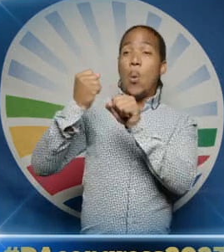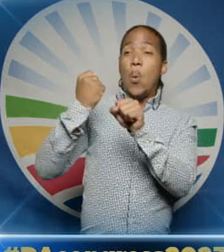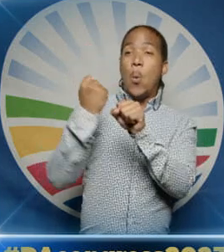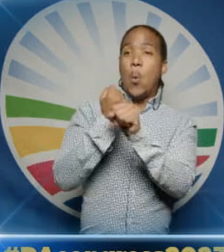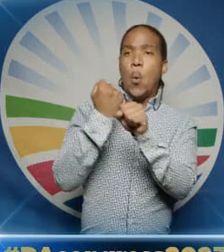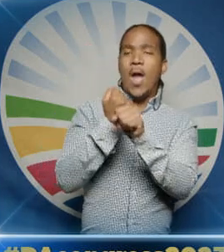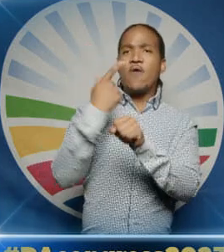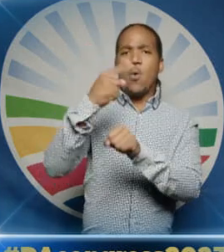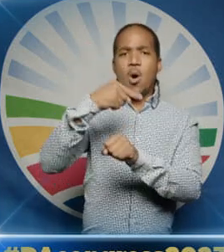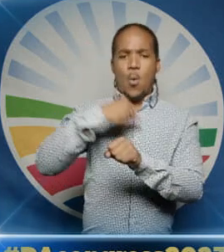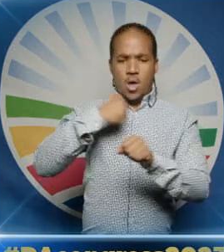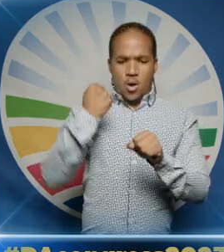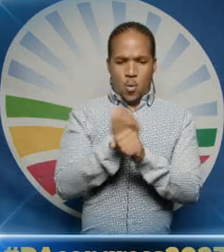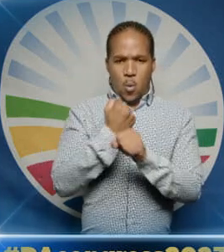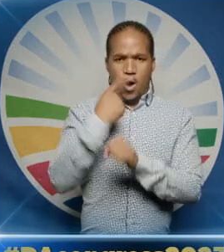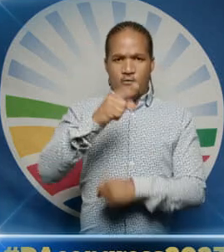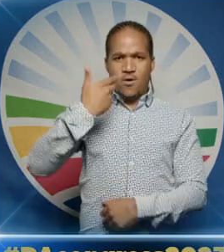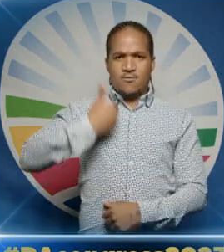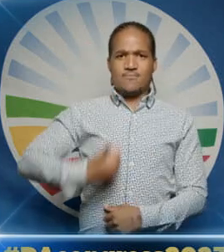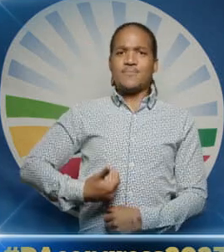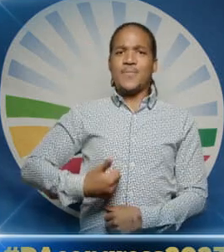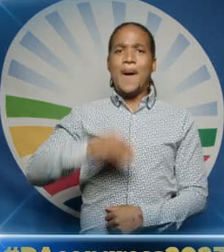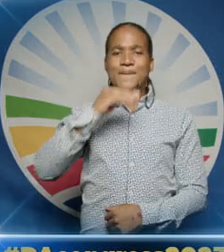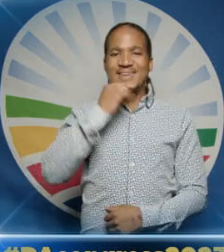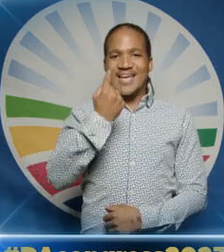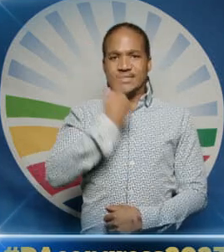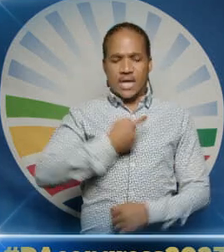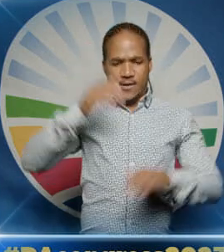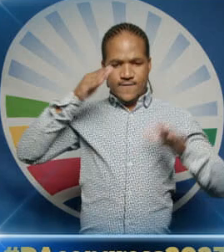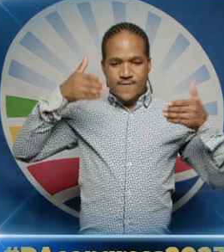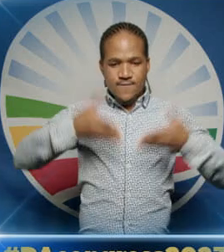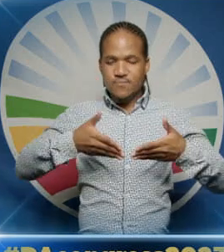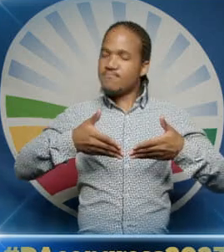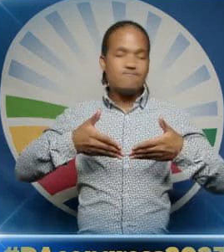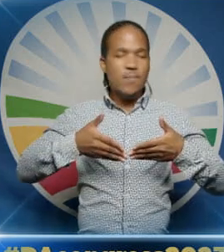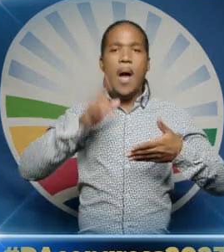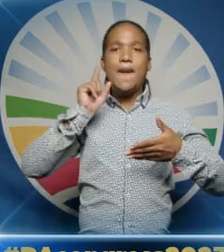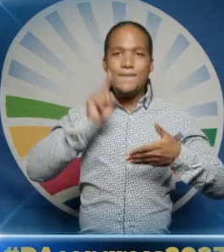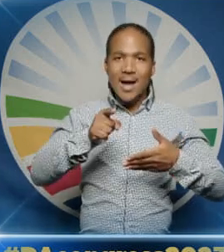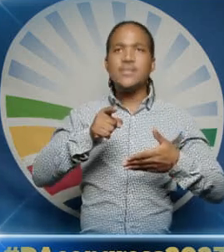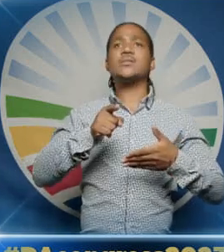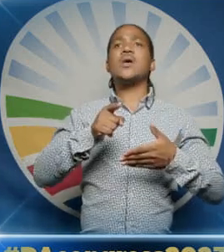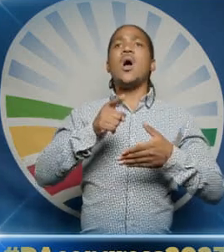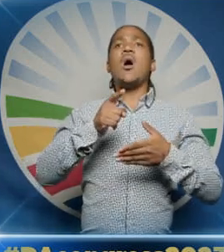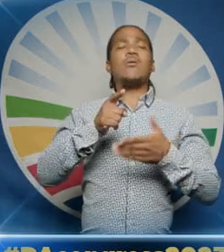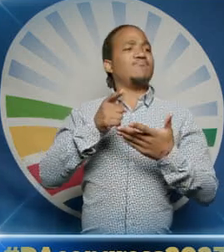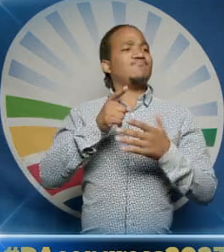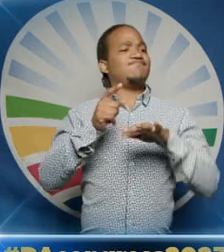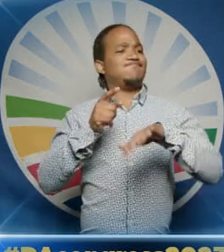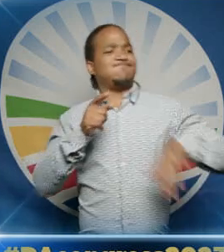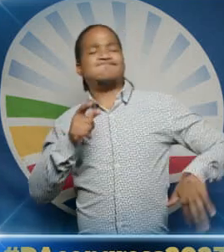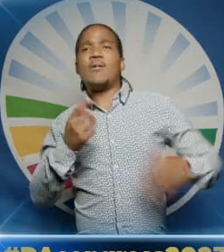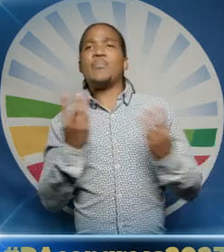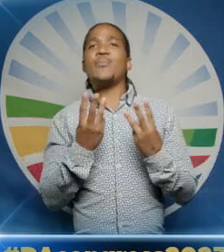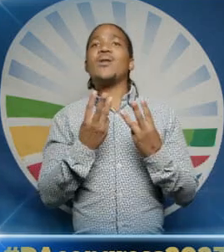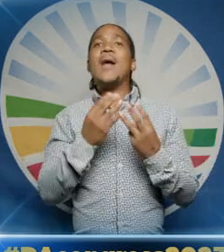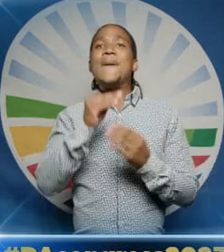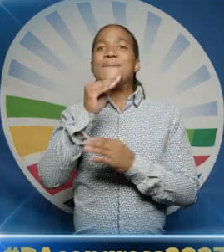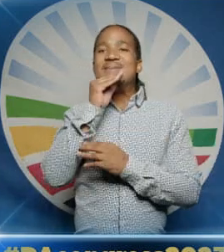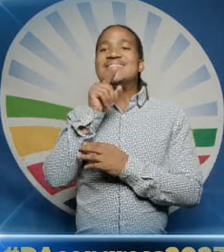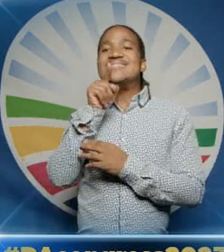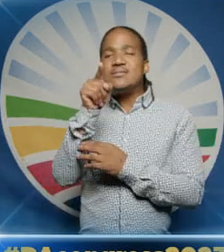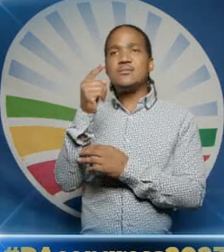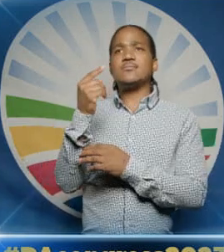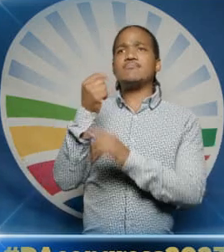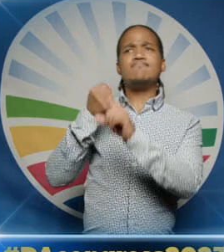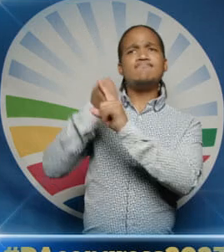for ourselves. Kill the spirit of self and do not live above your people." This is the antithesis